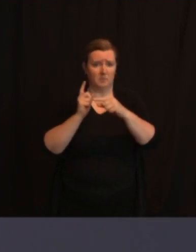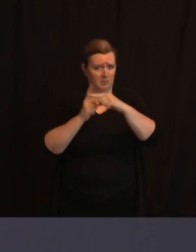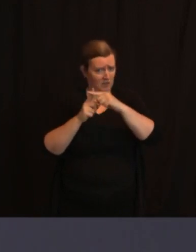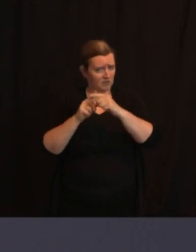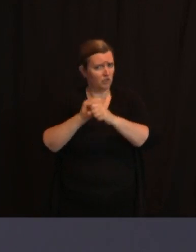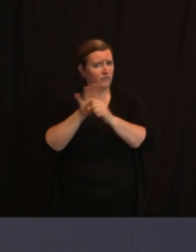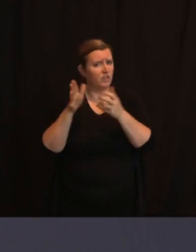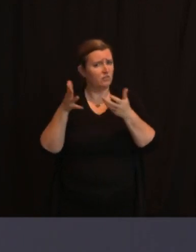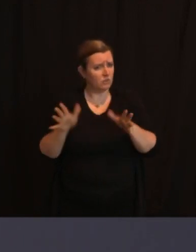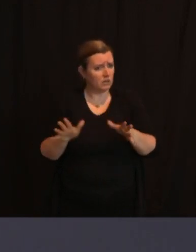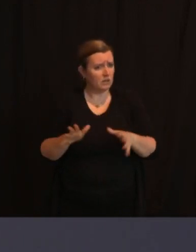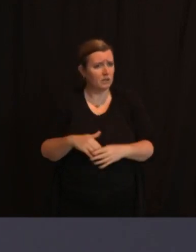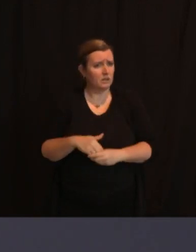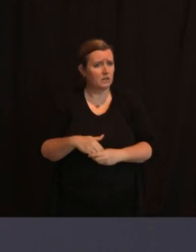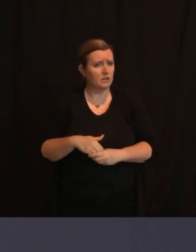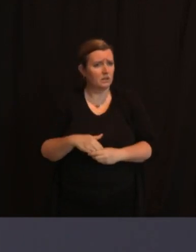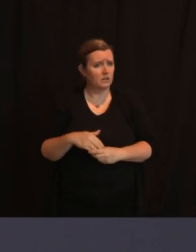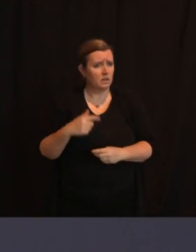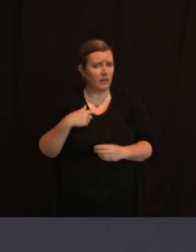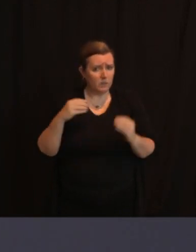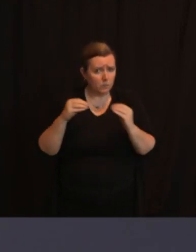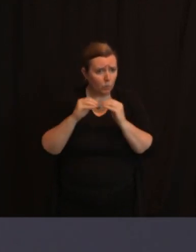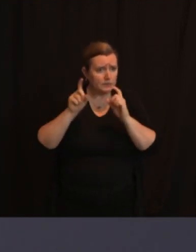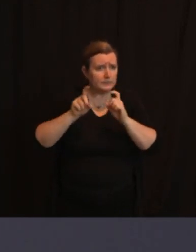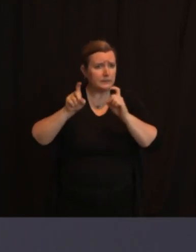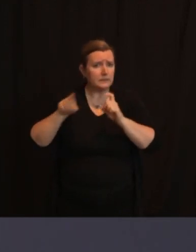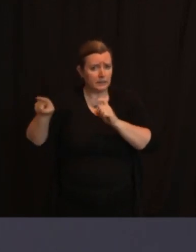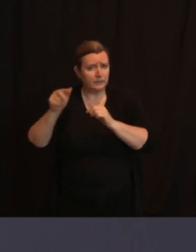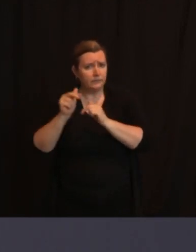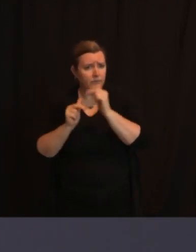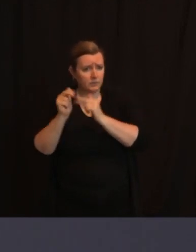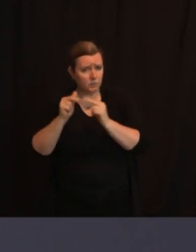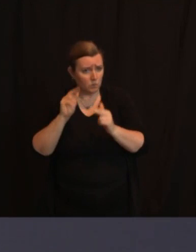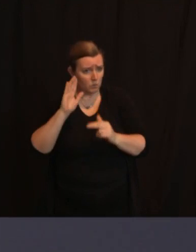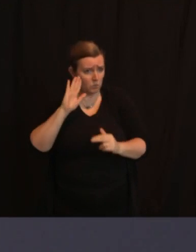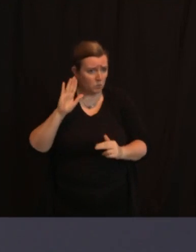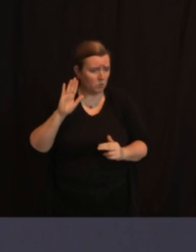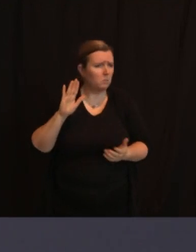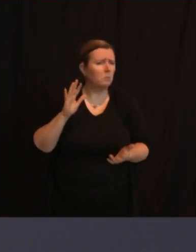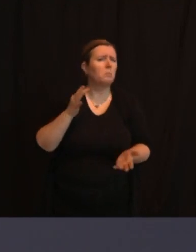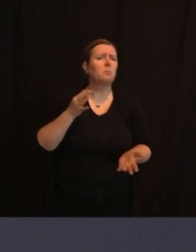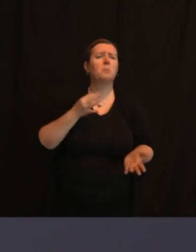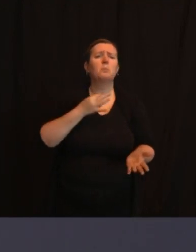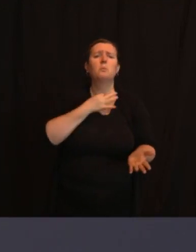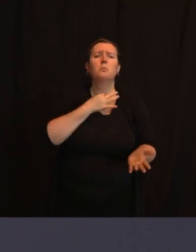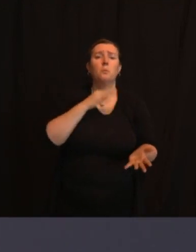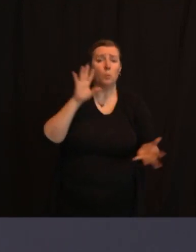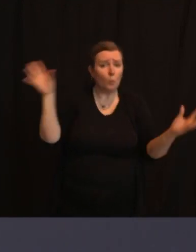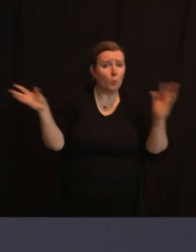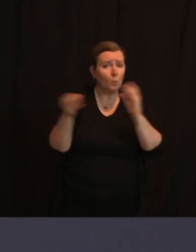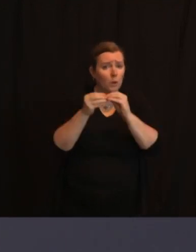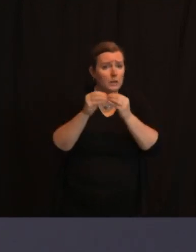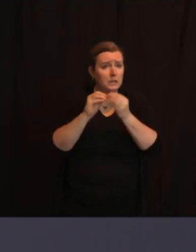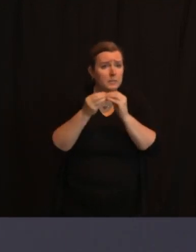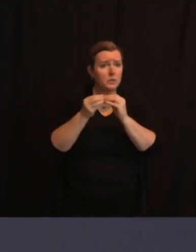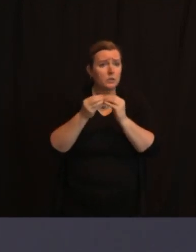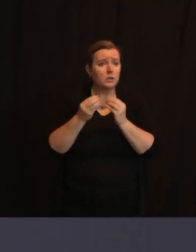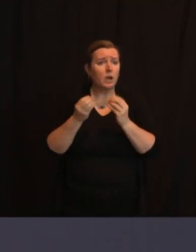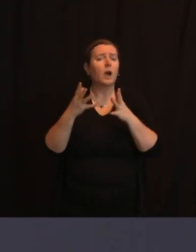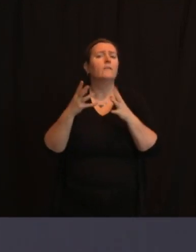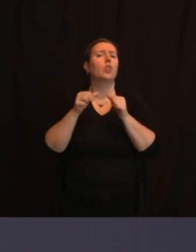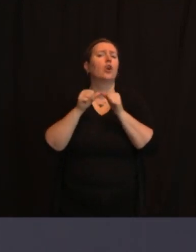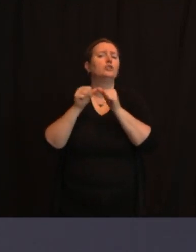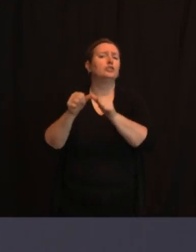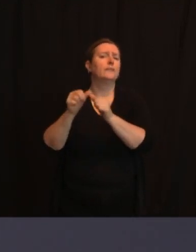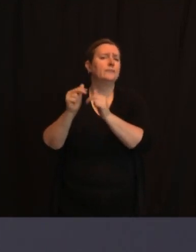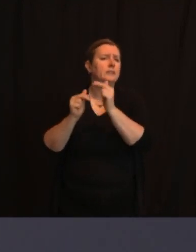mentioned today, of more facilities. Do you have a number overall for how many people in long-term care facilities have actually been tested